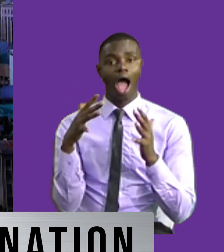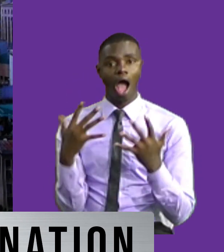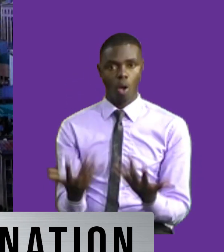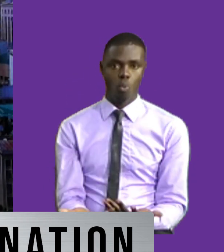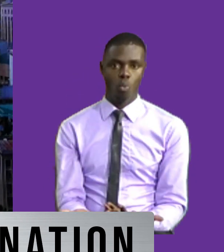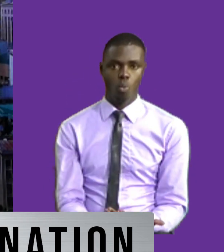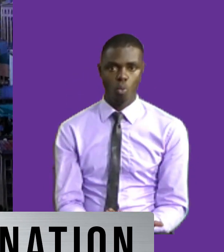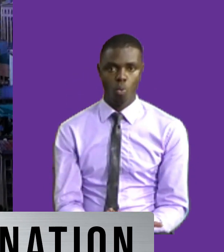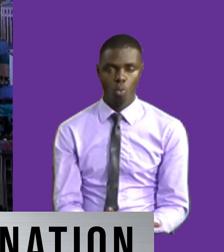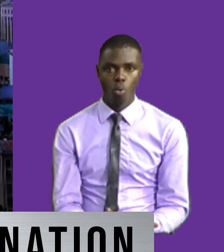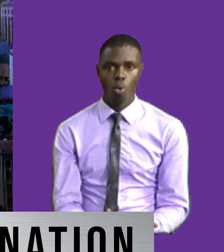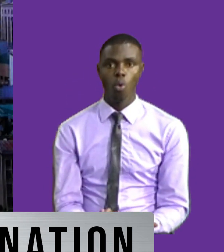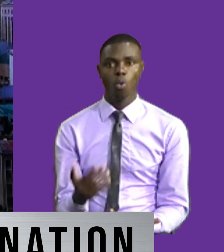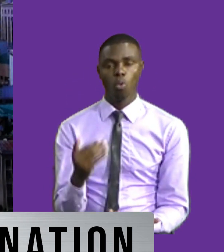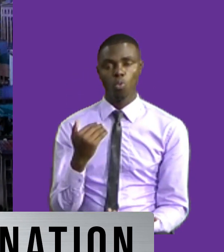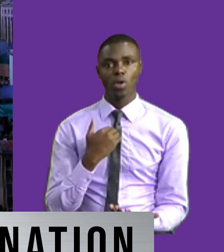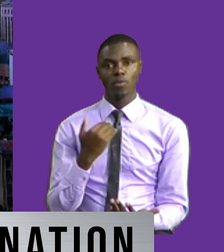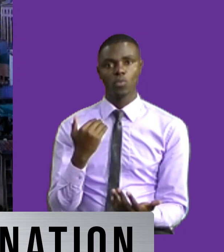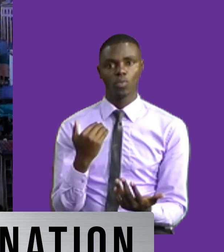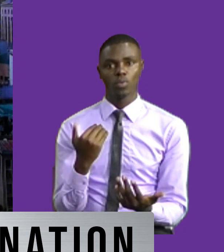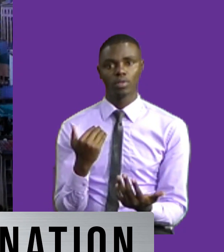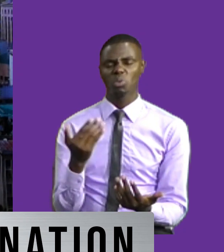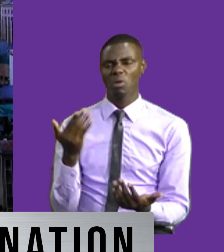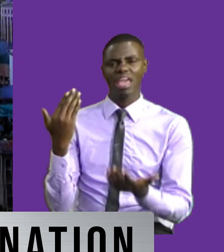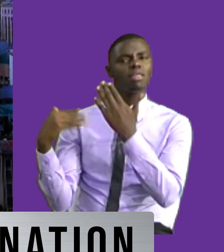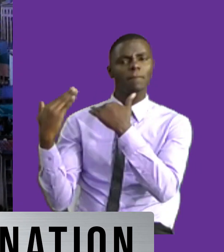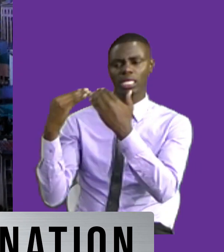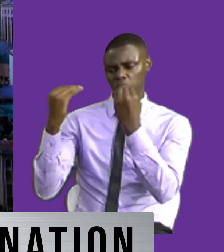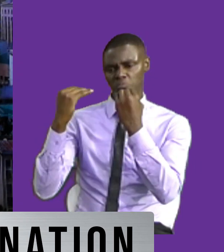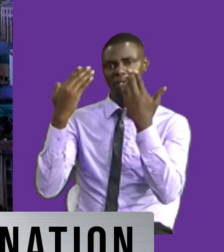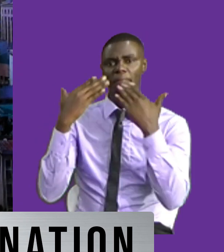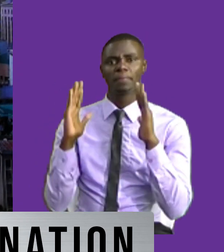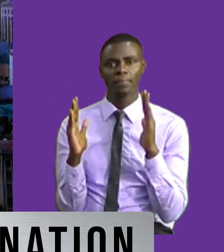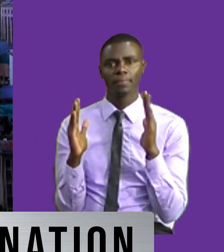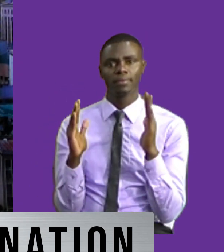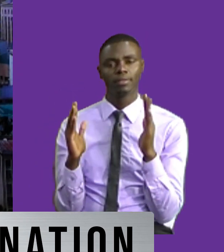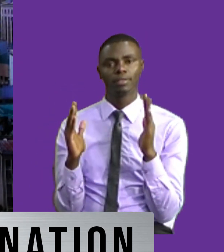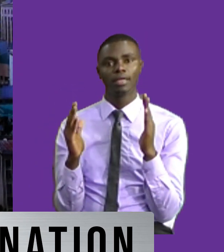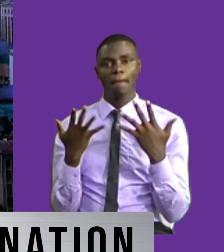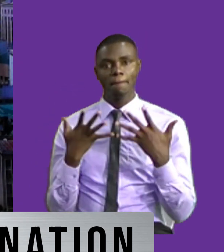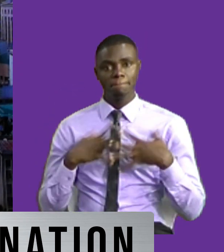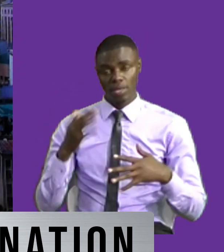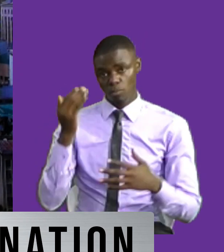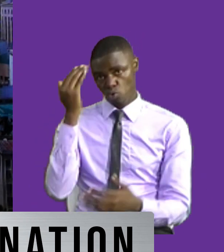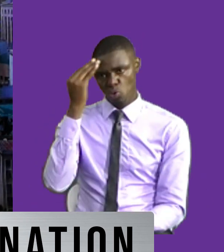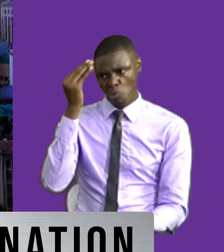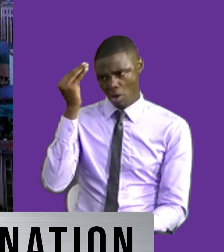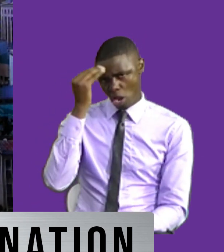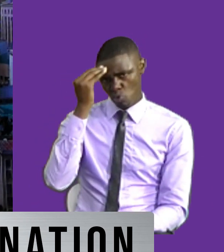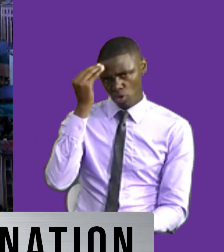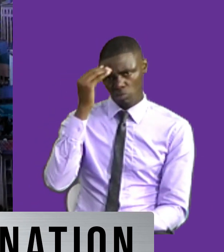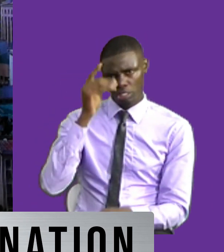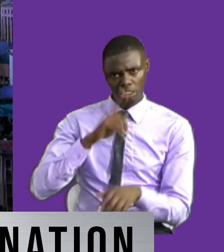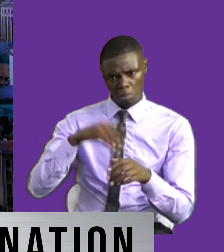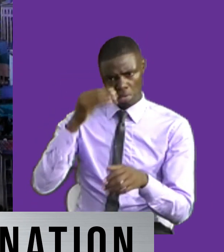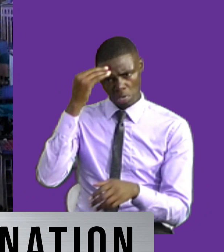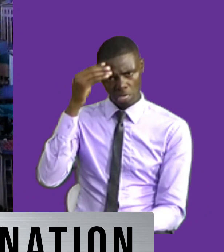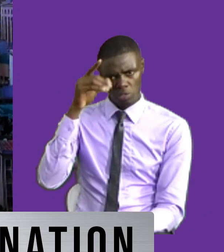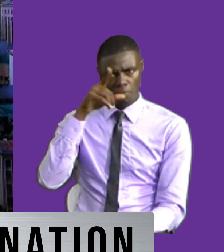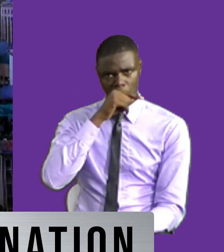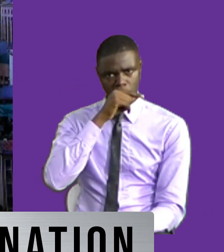been sensitized, the way in the past, people knew that education, once you are